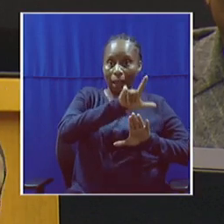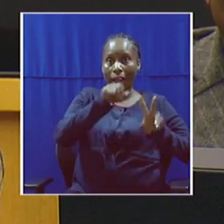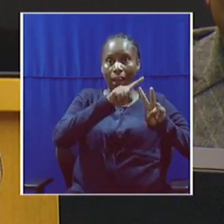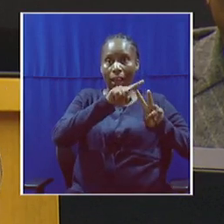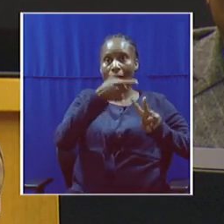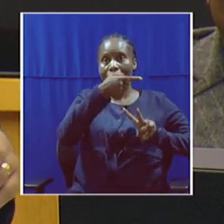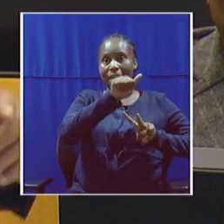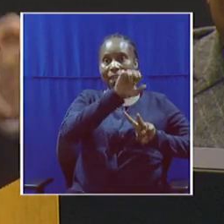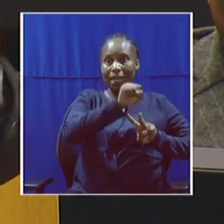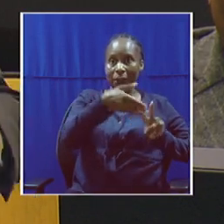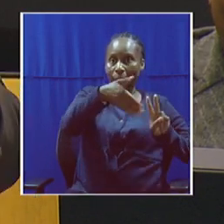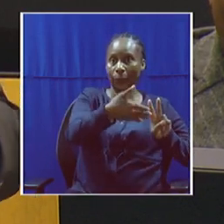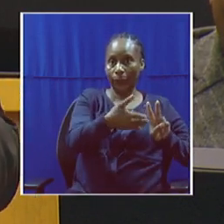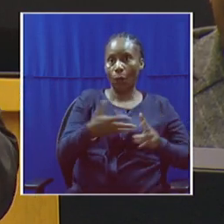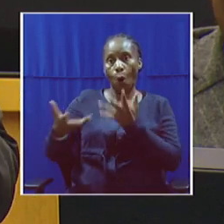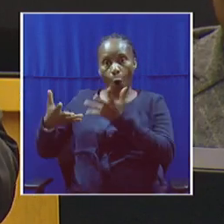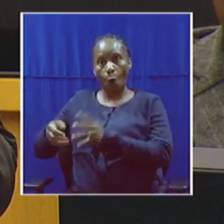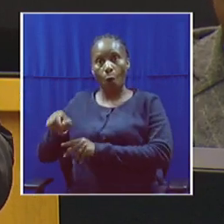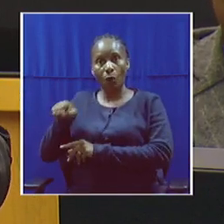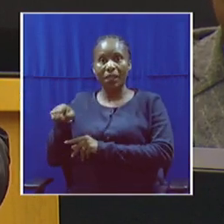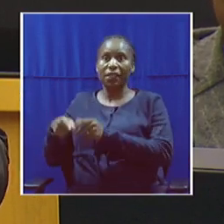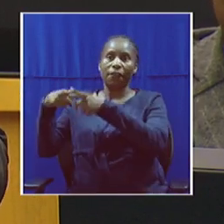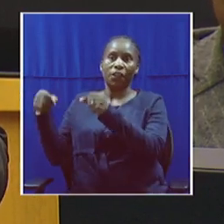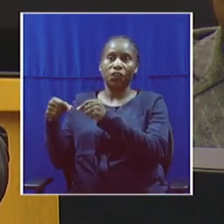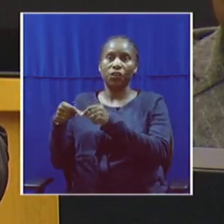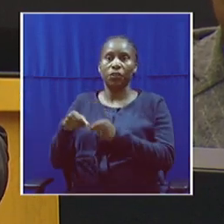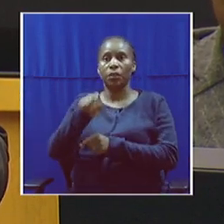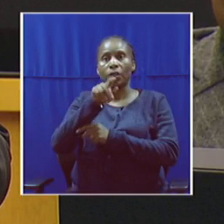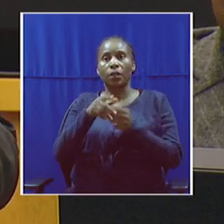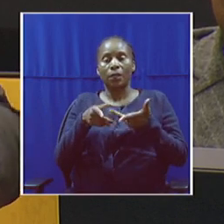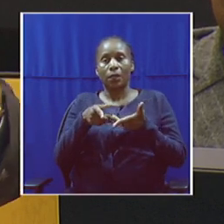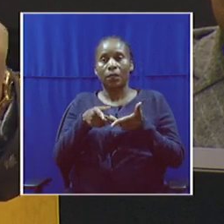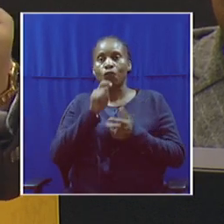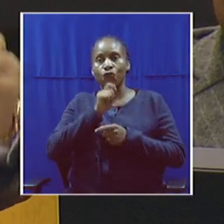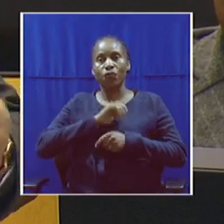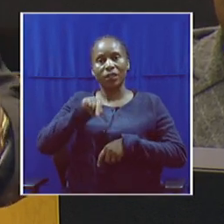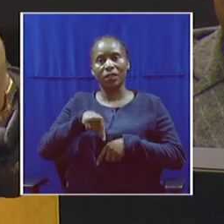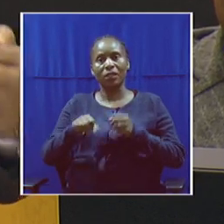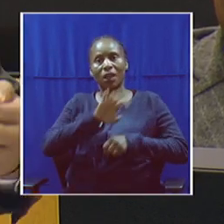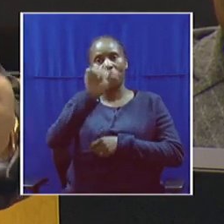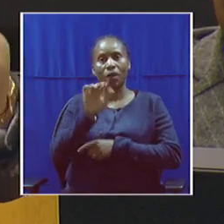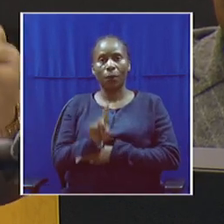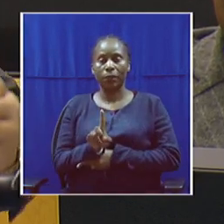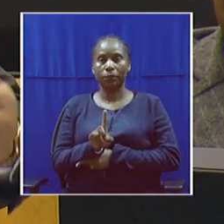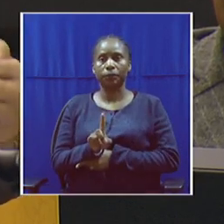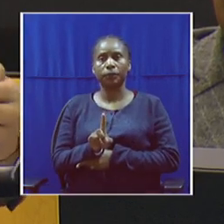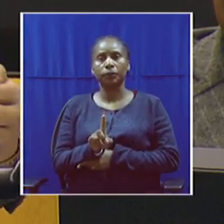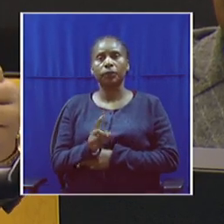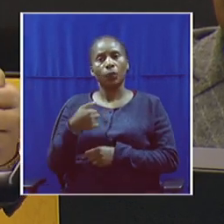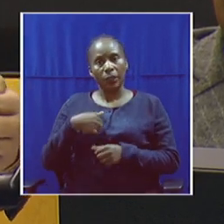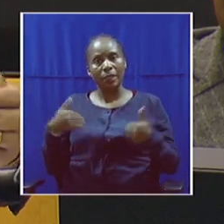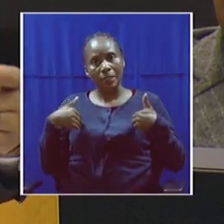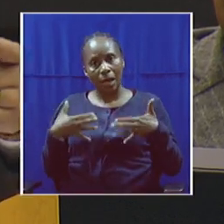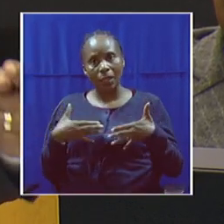exploited them the latter is through in South Africa H we what beginning to bump